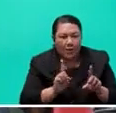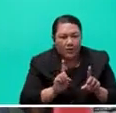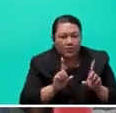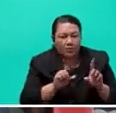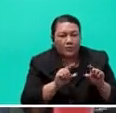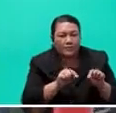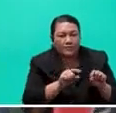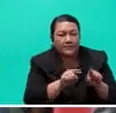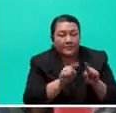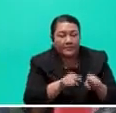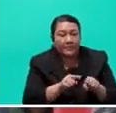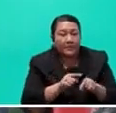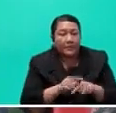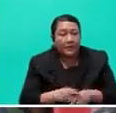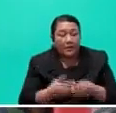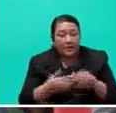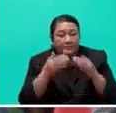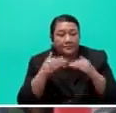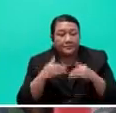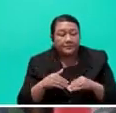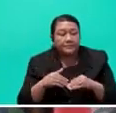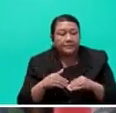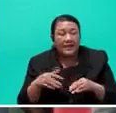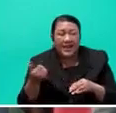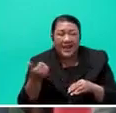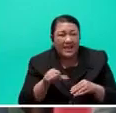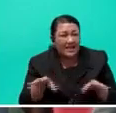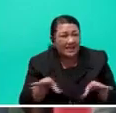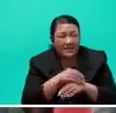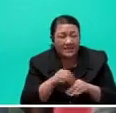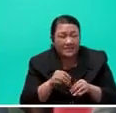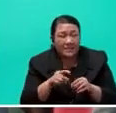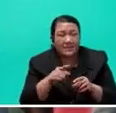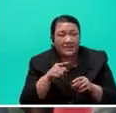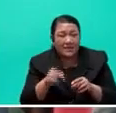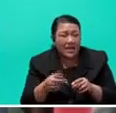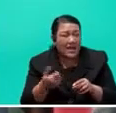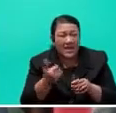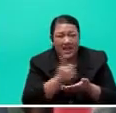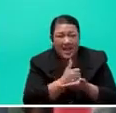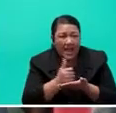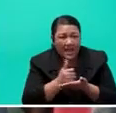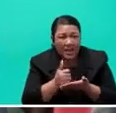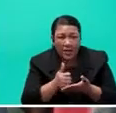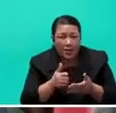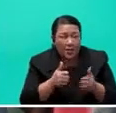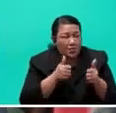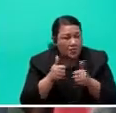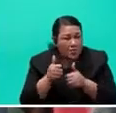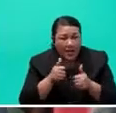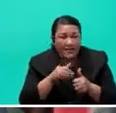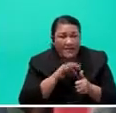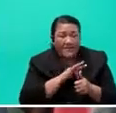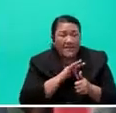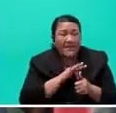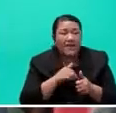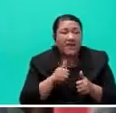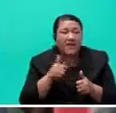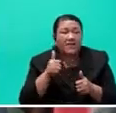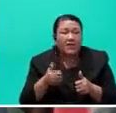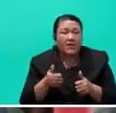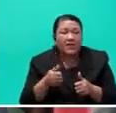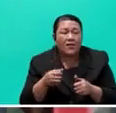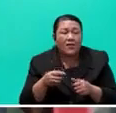Clause 2 of the bill provides indemnity for any act done or omitted in good faith by any member of the Council, the Department, or